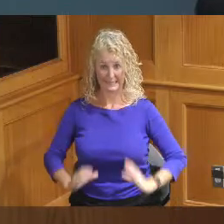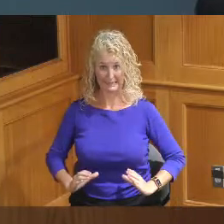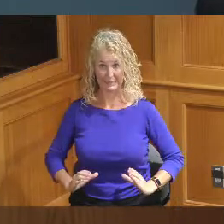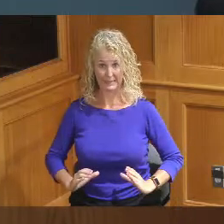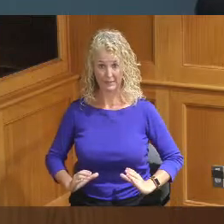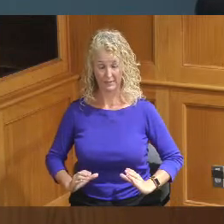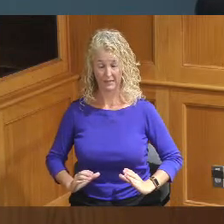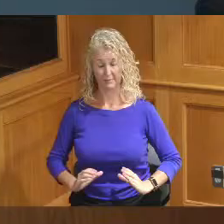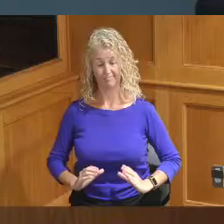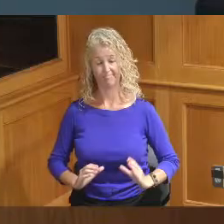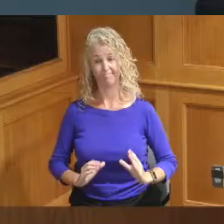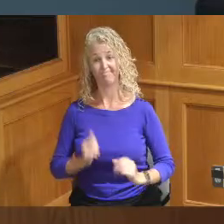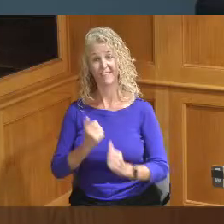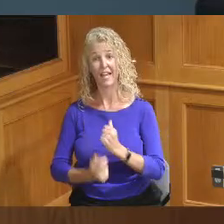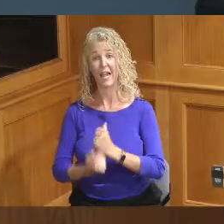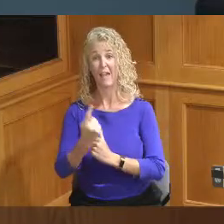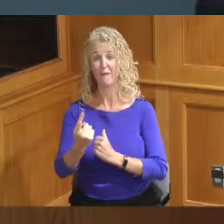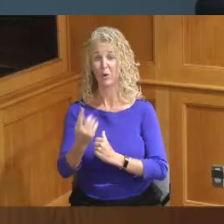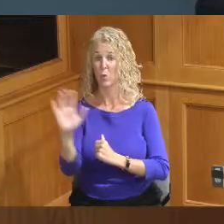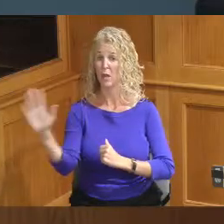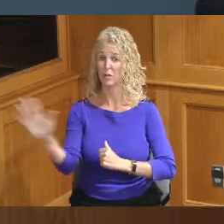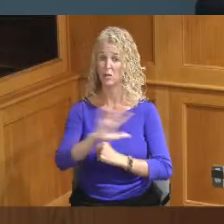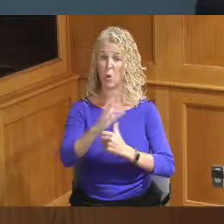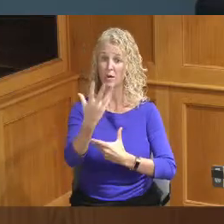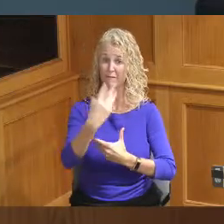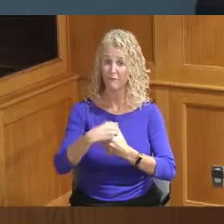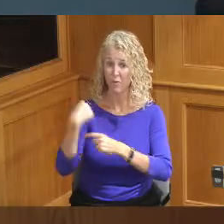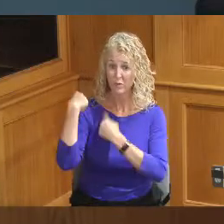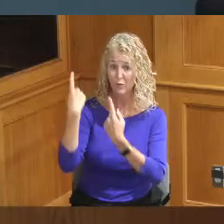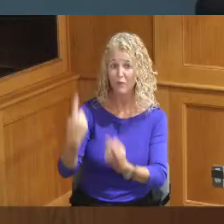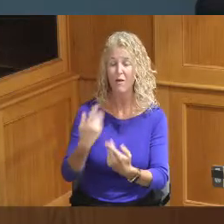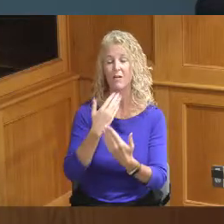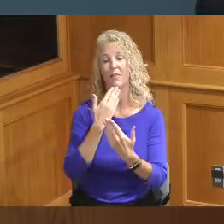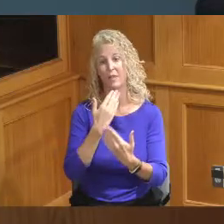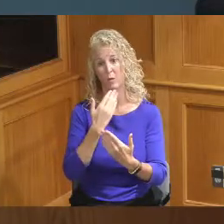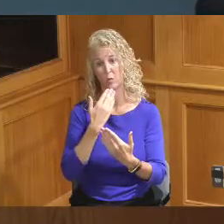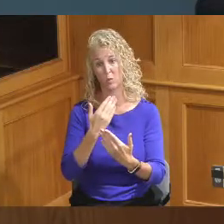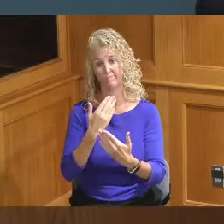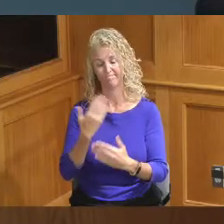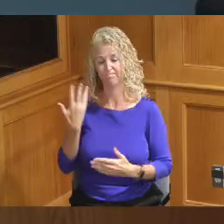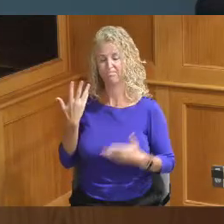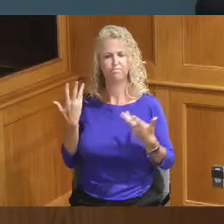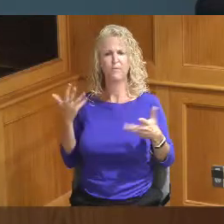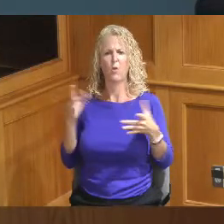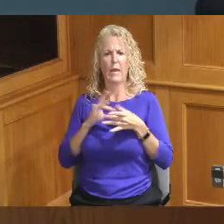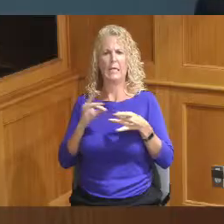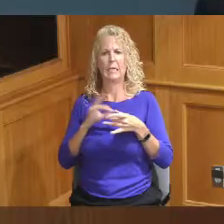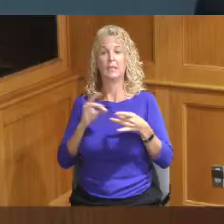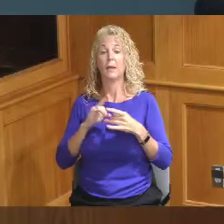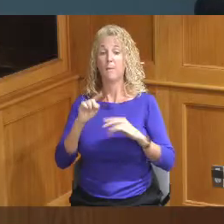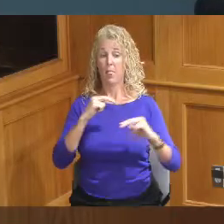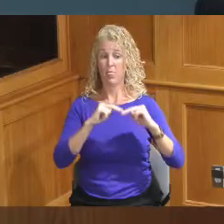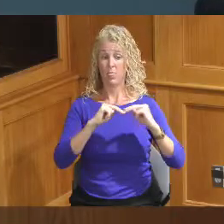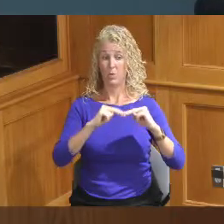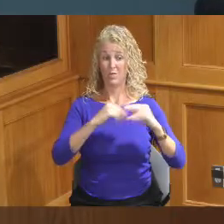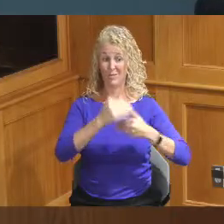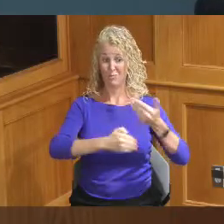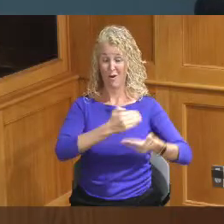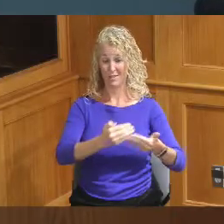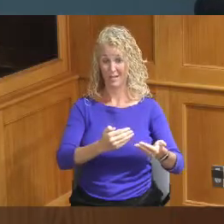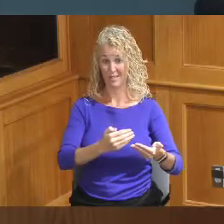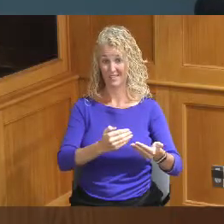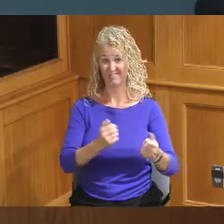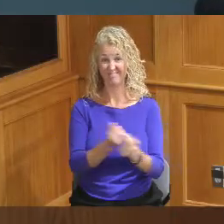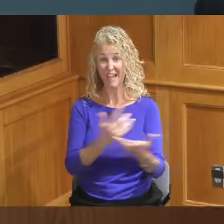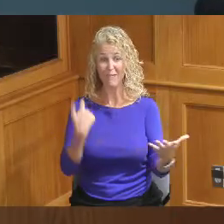I want to thank everyone for their participation. And as it's been said, by way of the actual negotiations, we didn't get